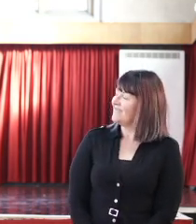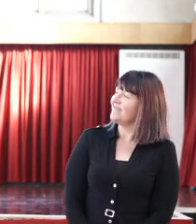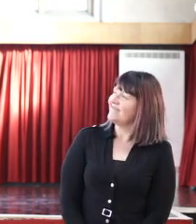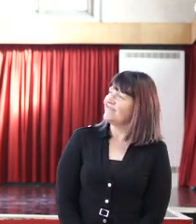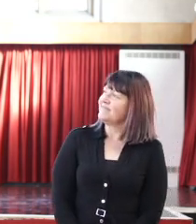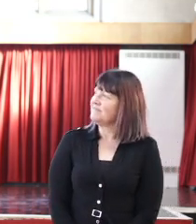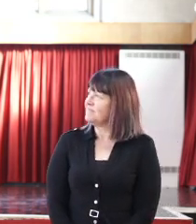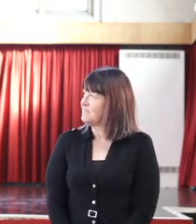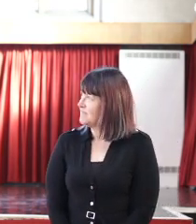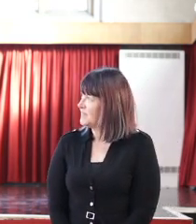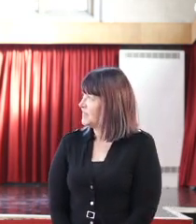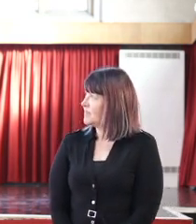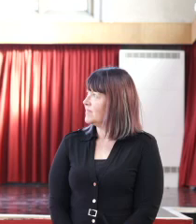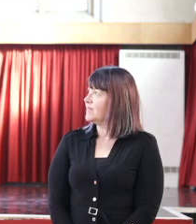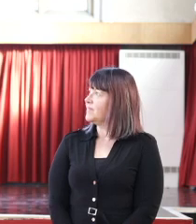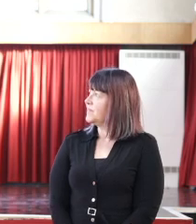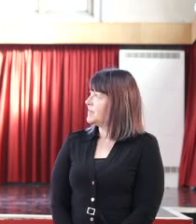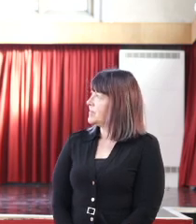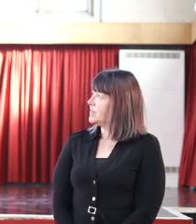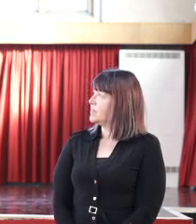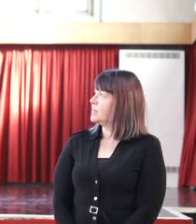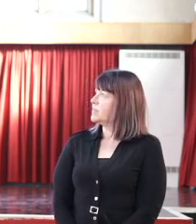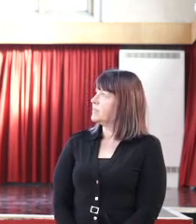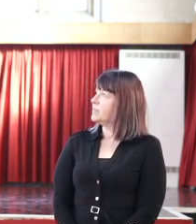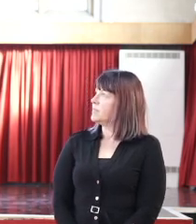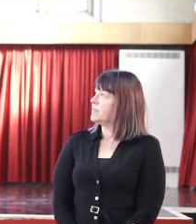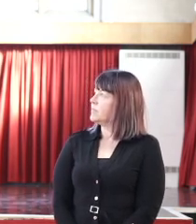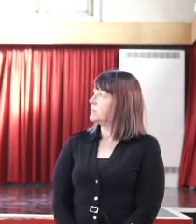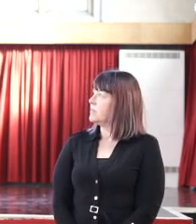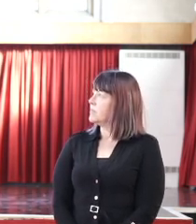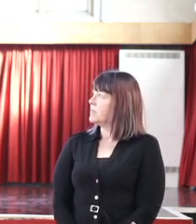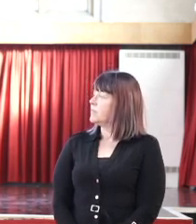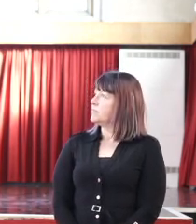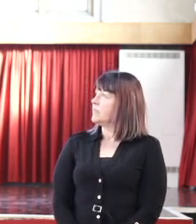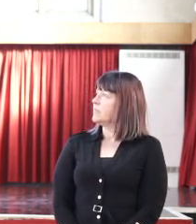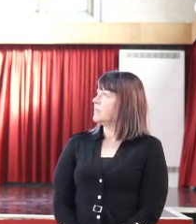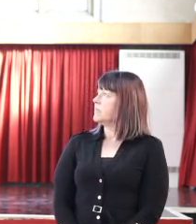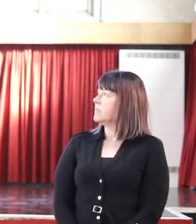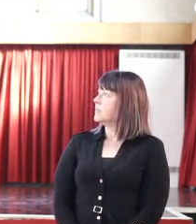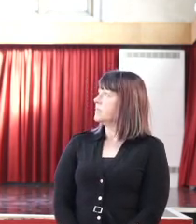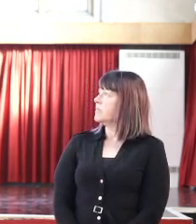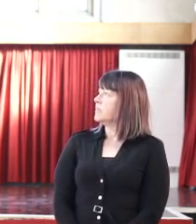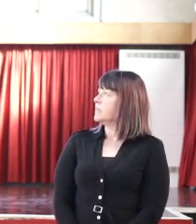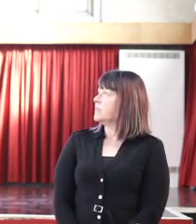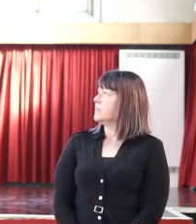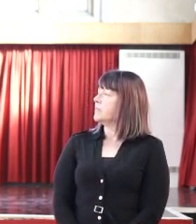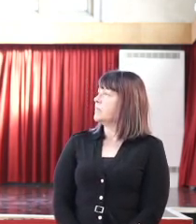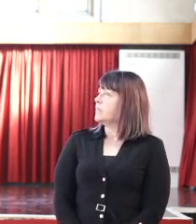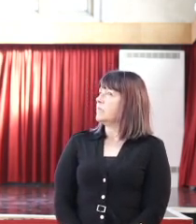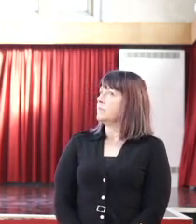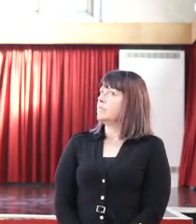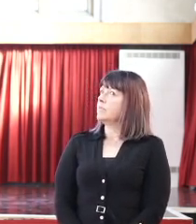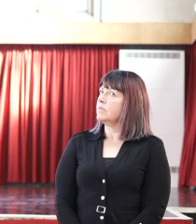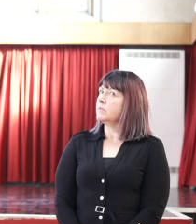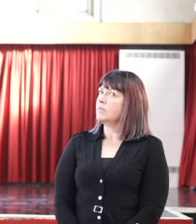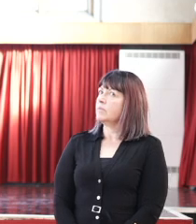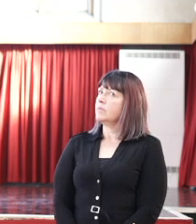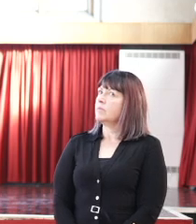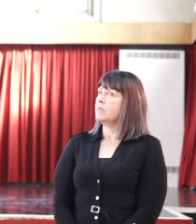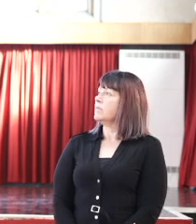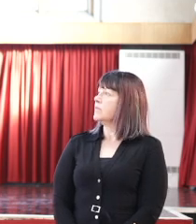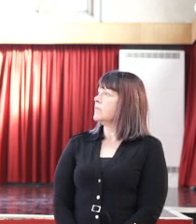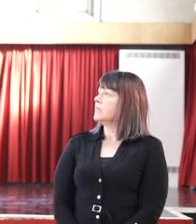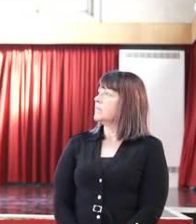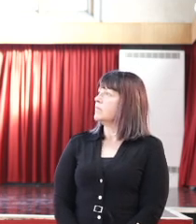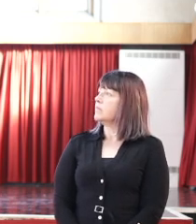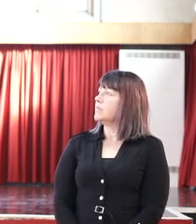So Deaf Rave is sort of a rave with sign language. You might have seen an example, so I'm hearing people do the same. There's a lot of hand shapes, a lot of